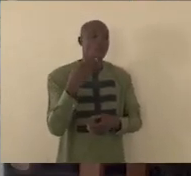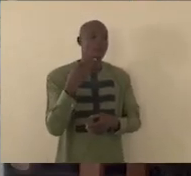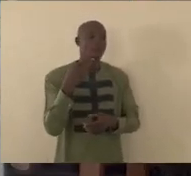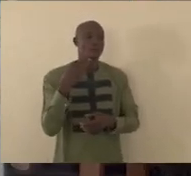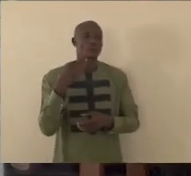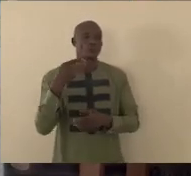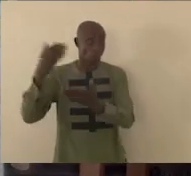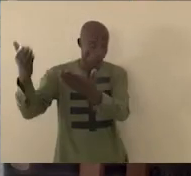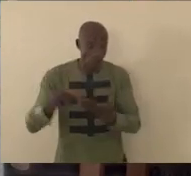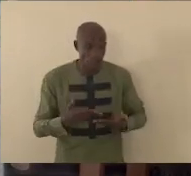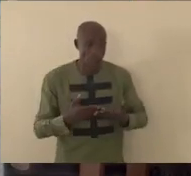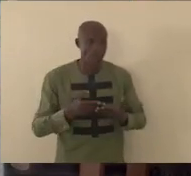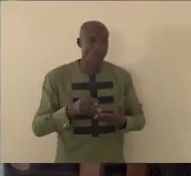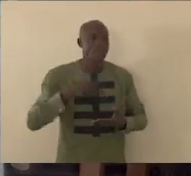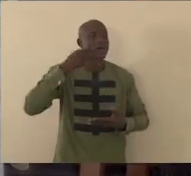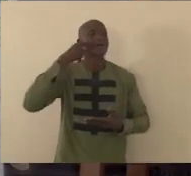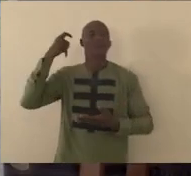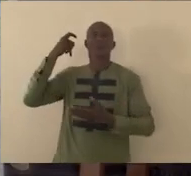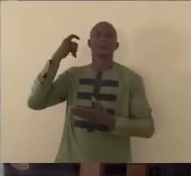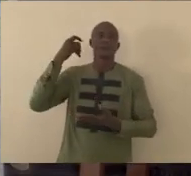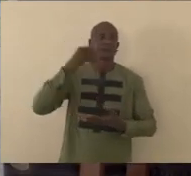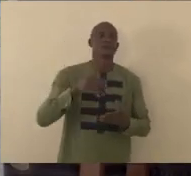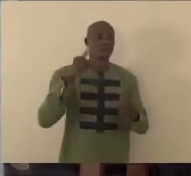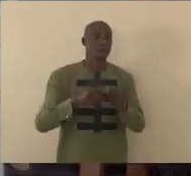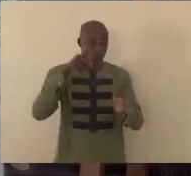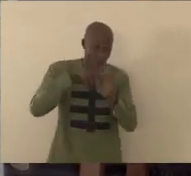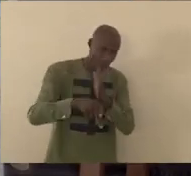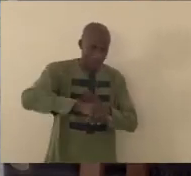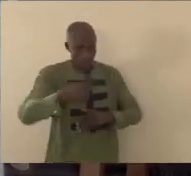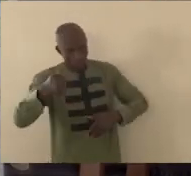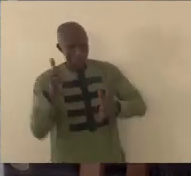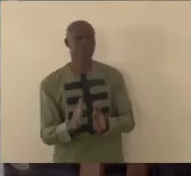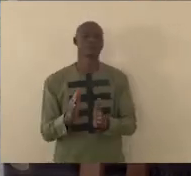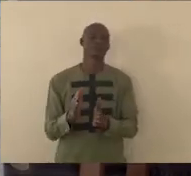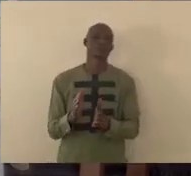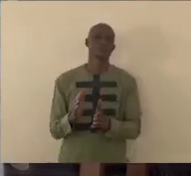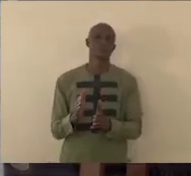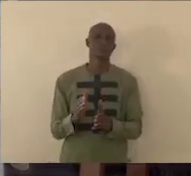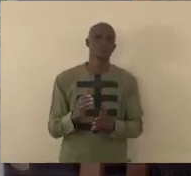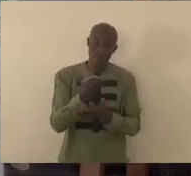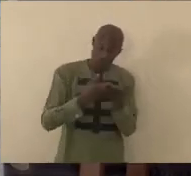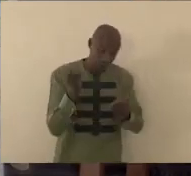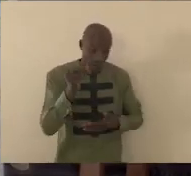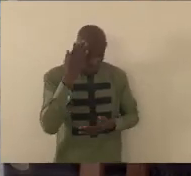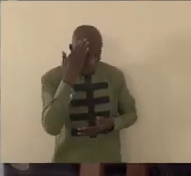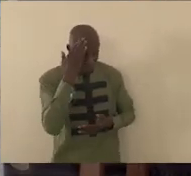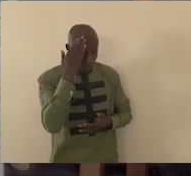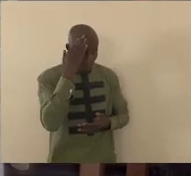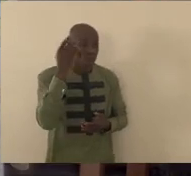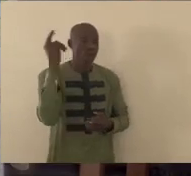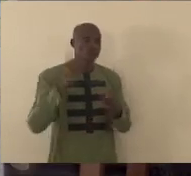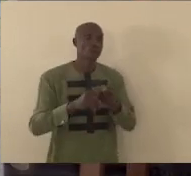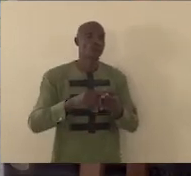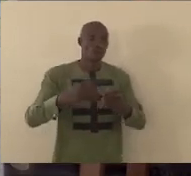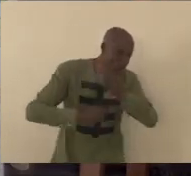mobilized drunken thugs and violent cultists to assassinate or intimidate their political opponents. And some of them are known